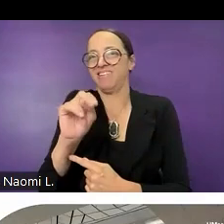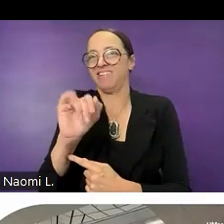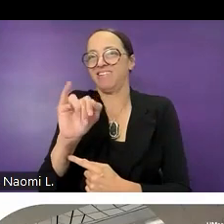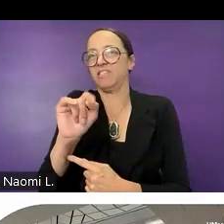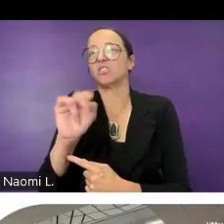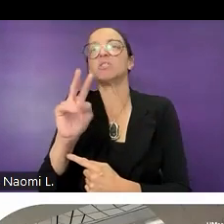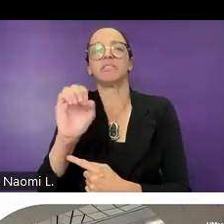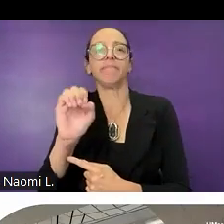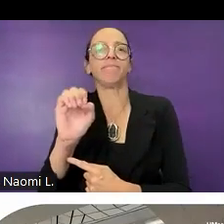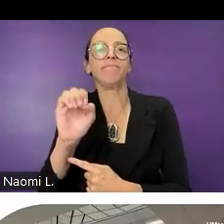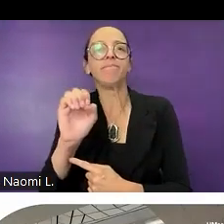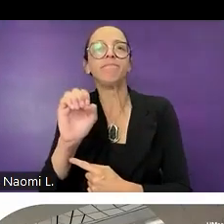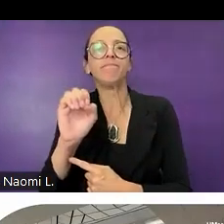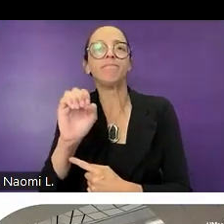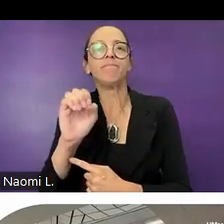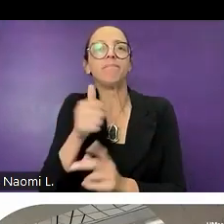slide.